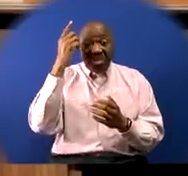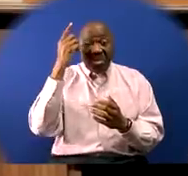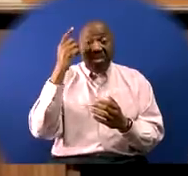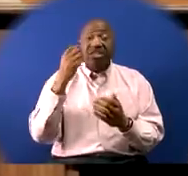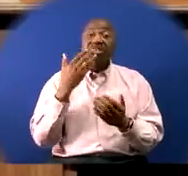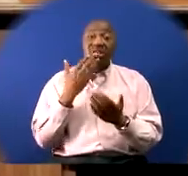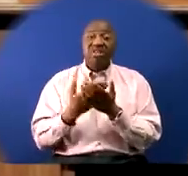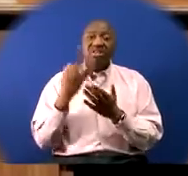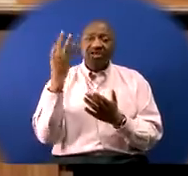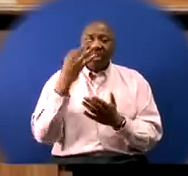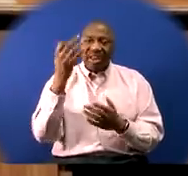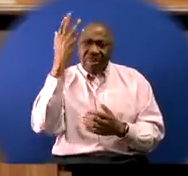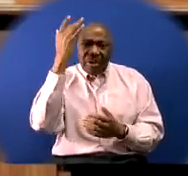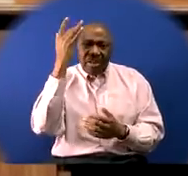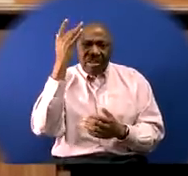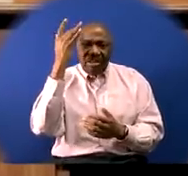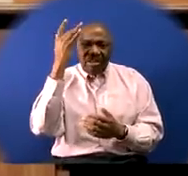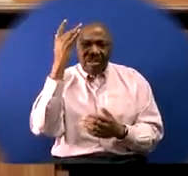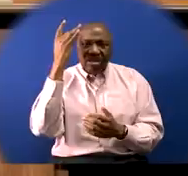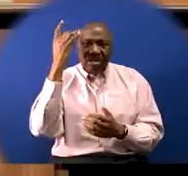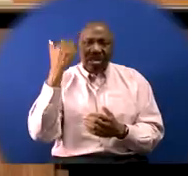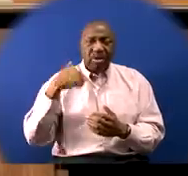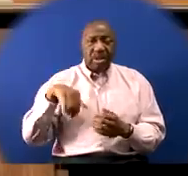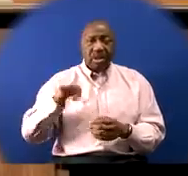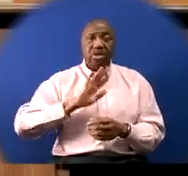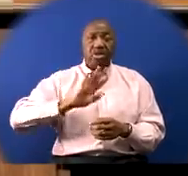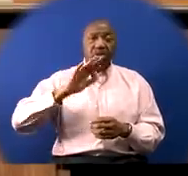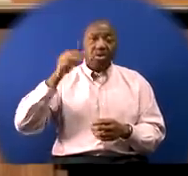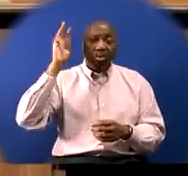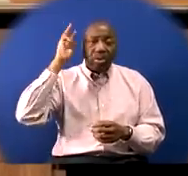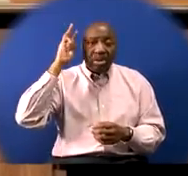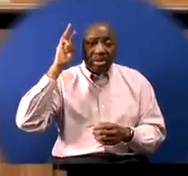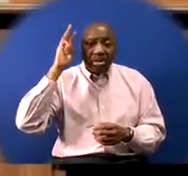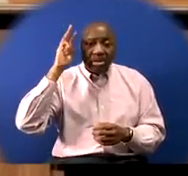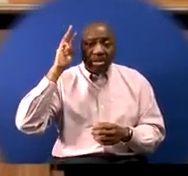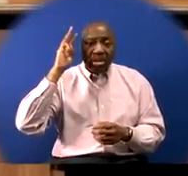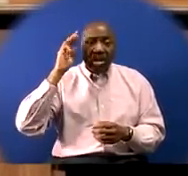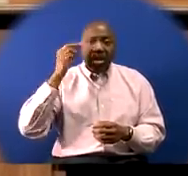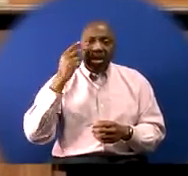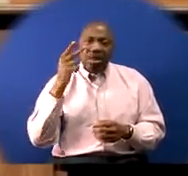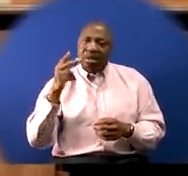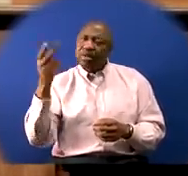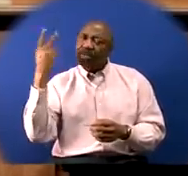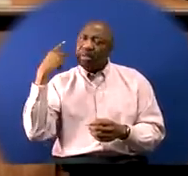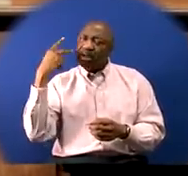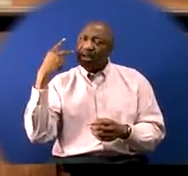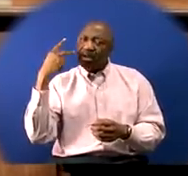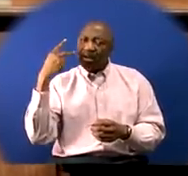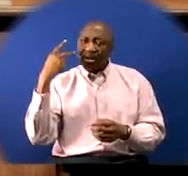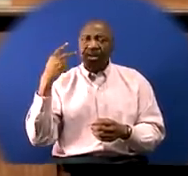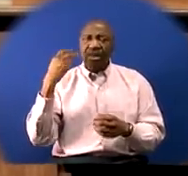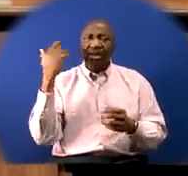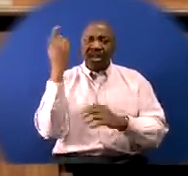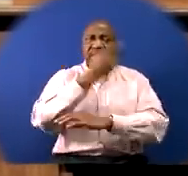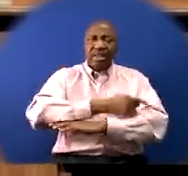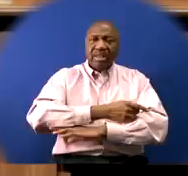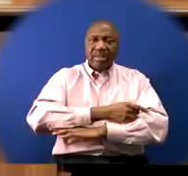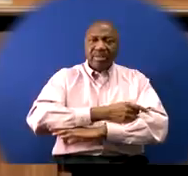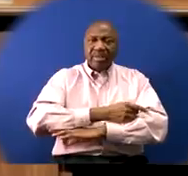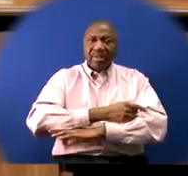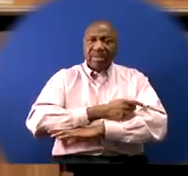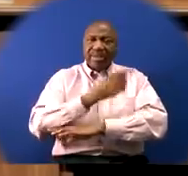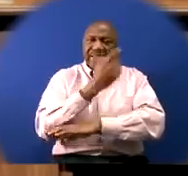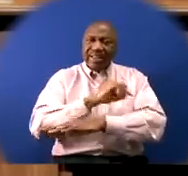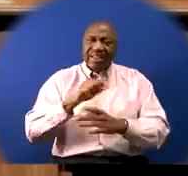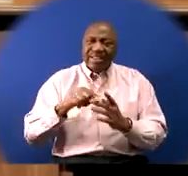Good Friday because we, your witnesses, can look back on that faithful day. That day that